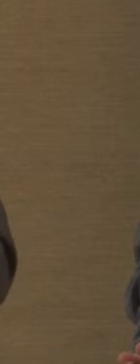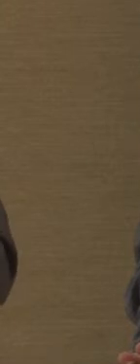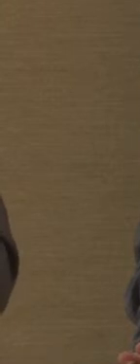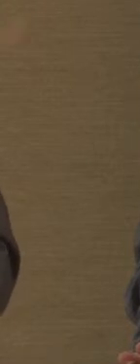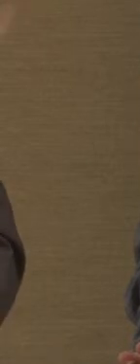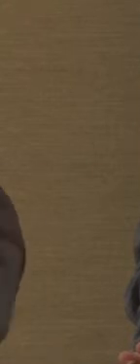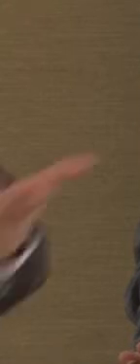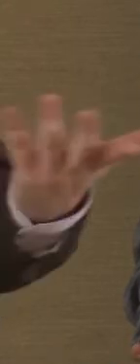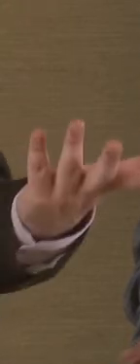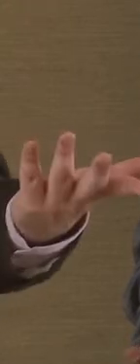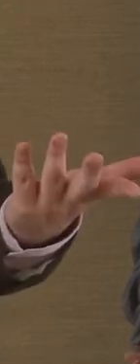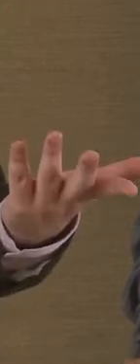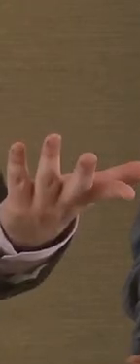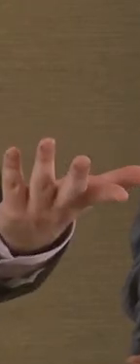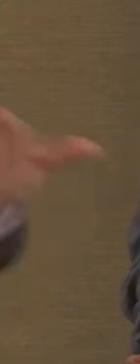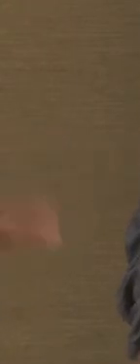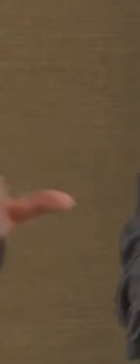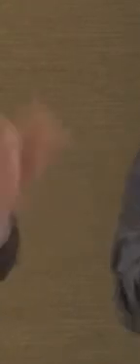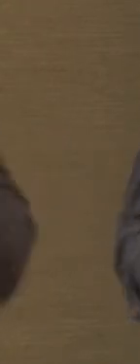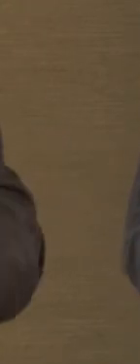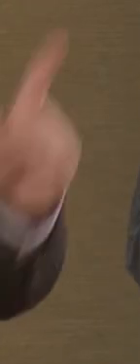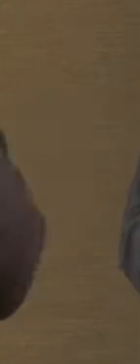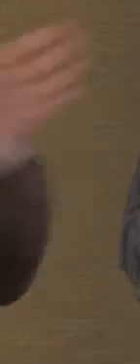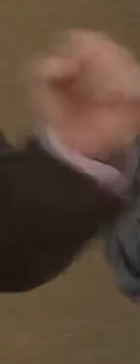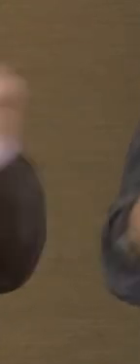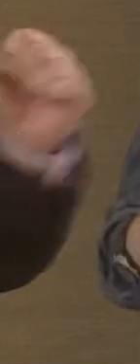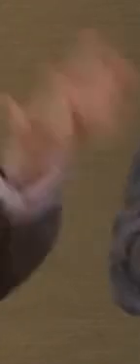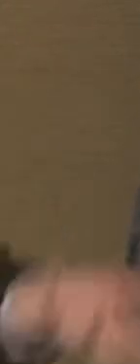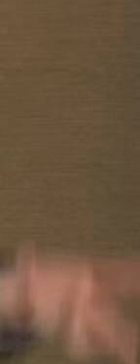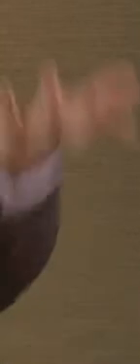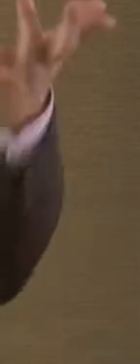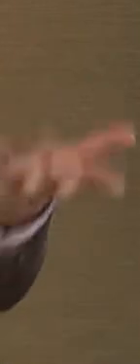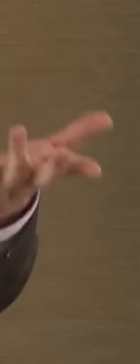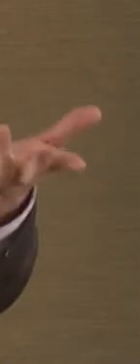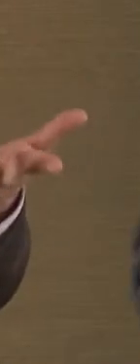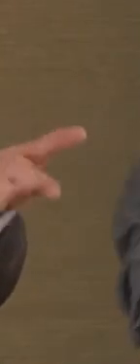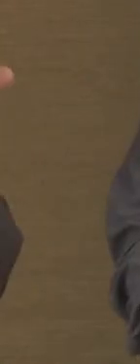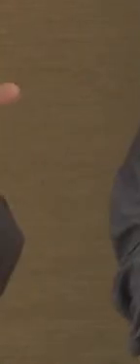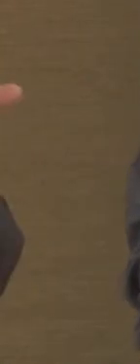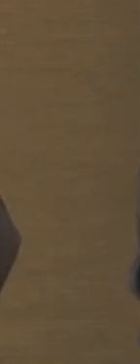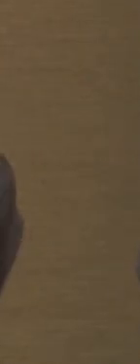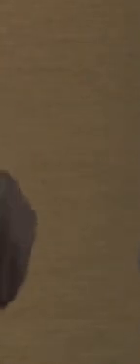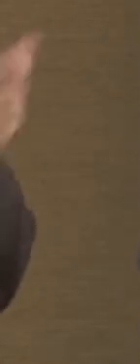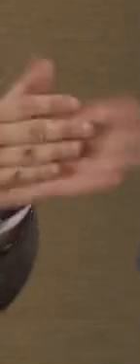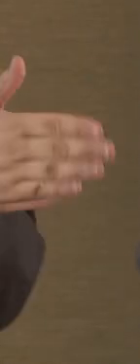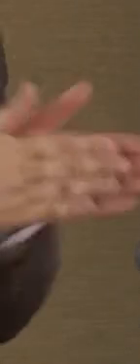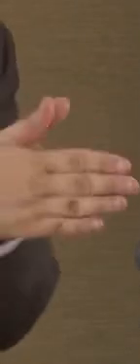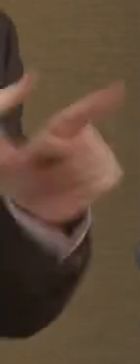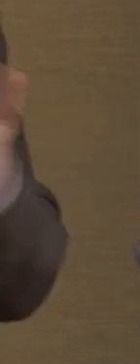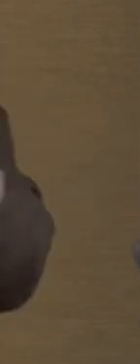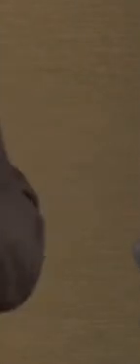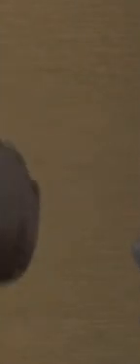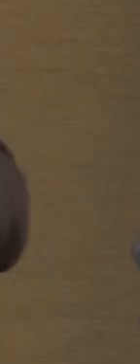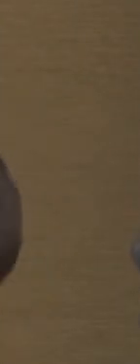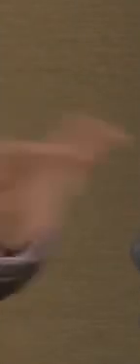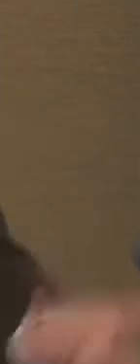current environment of public services, I think, presents both challenges and opportunities when addressing an issue